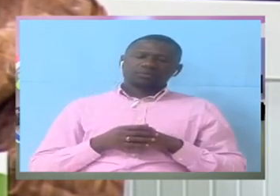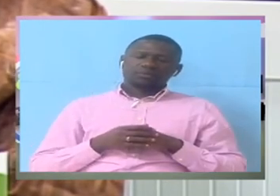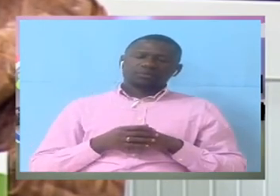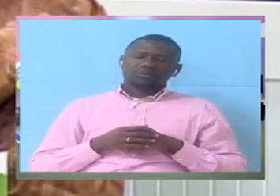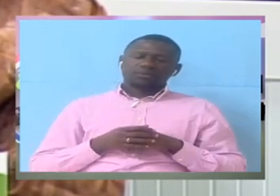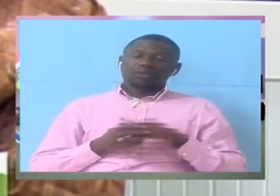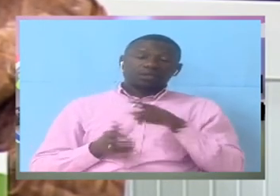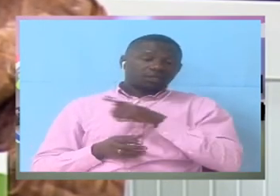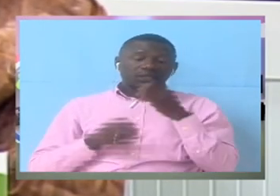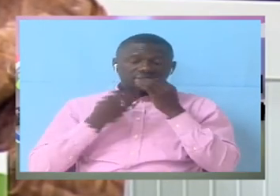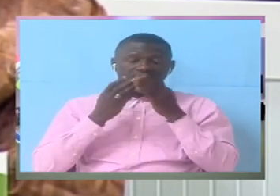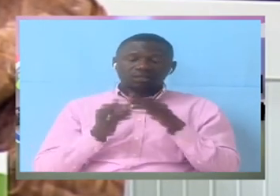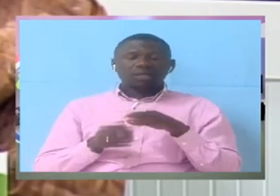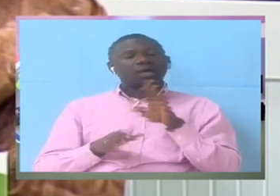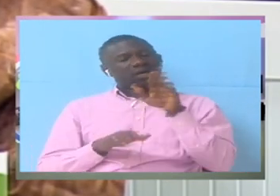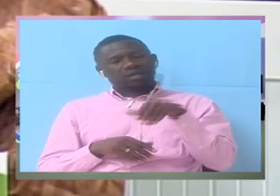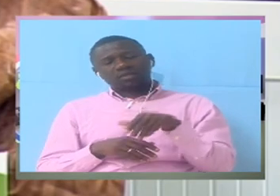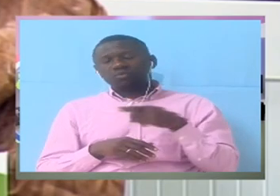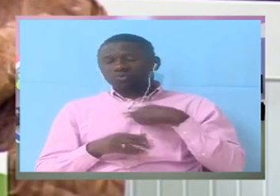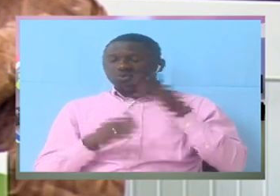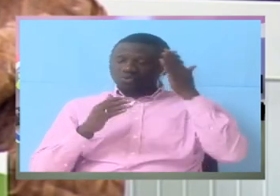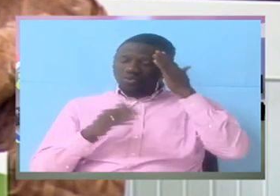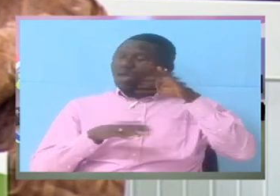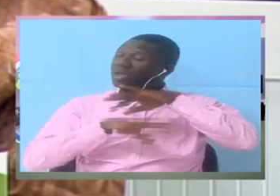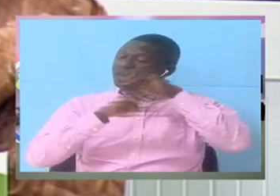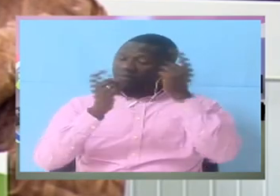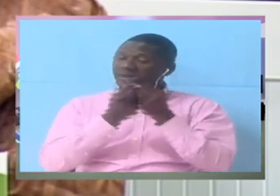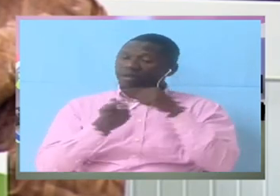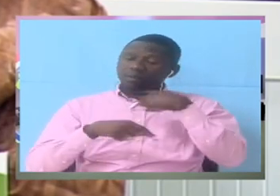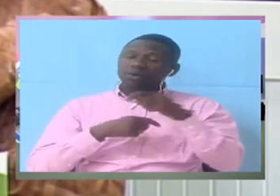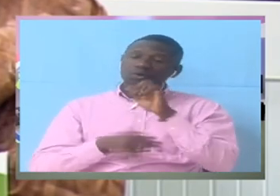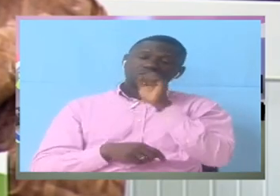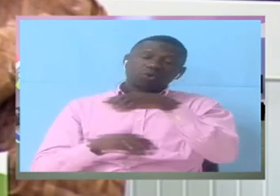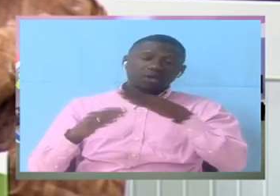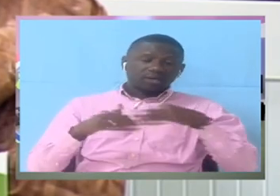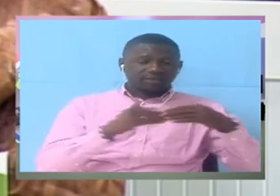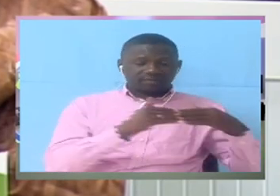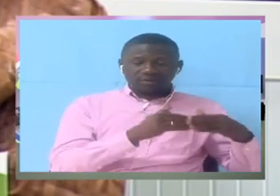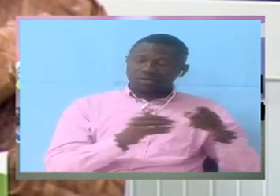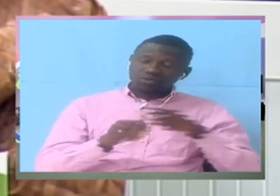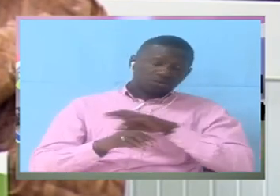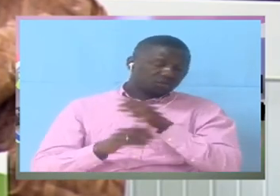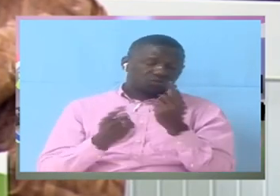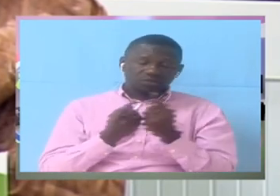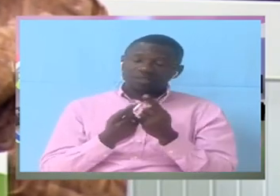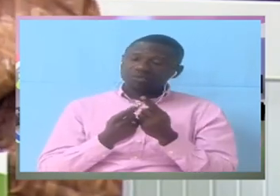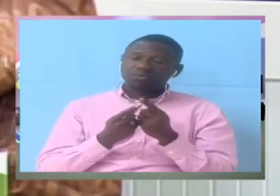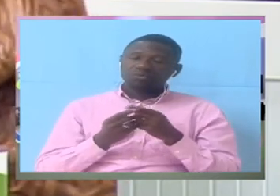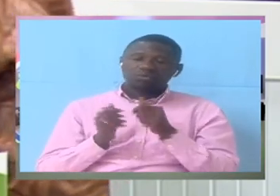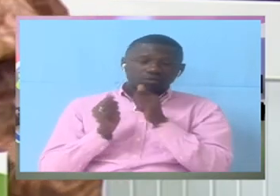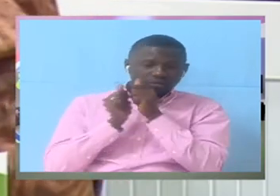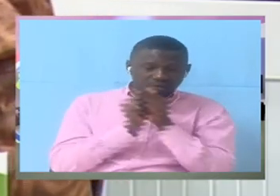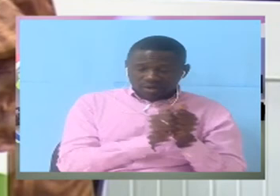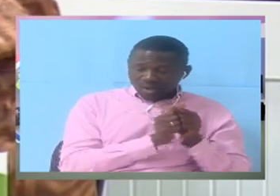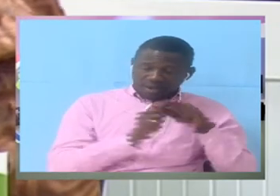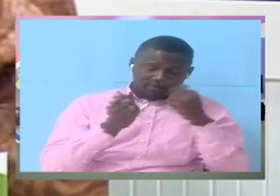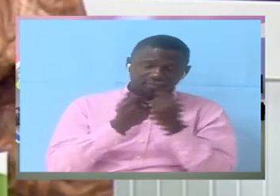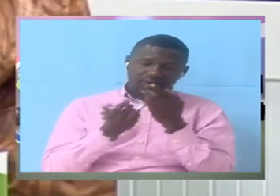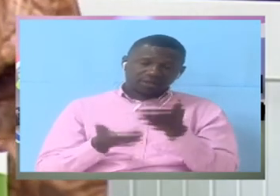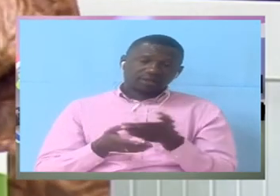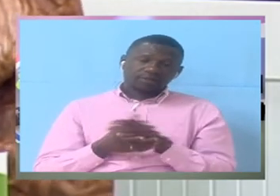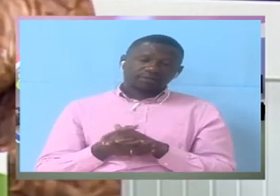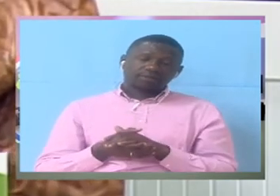They said to us, look, we know everything about your activities, and there's no need for you to try to hide anything here.